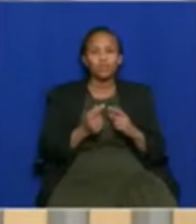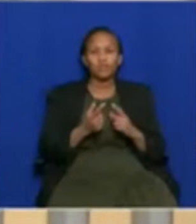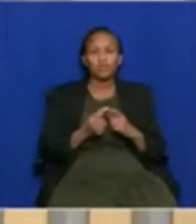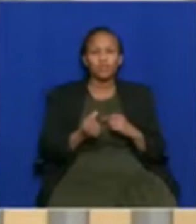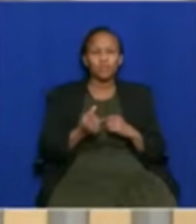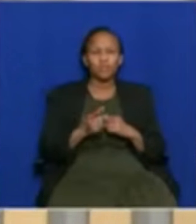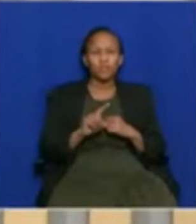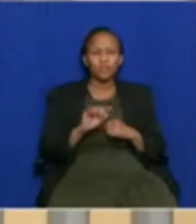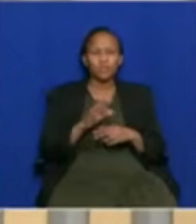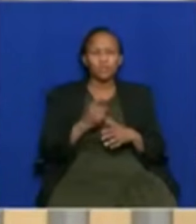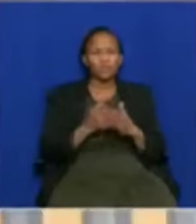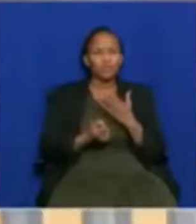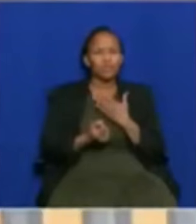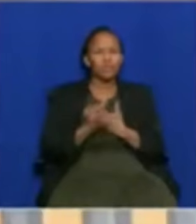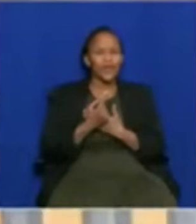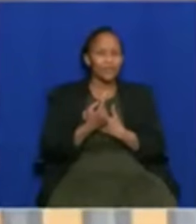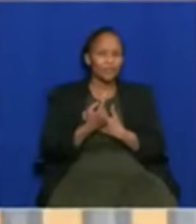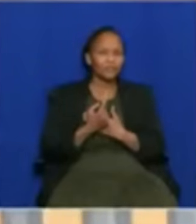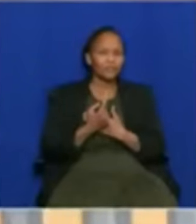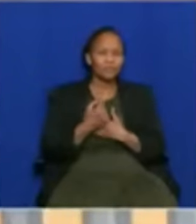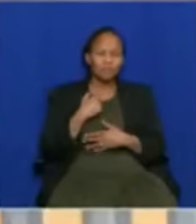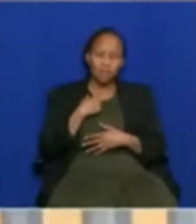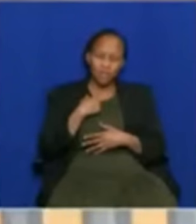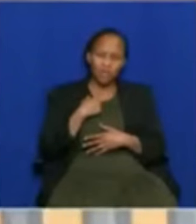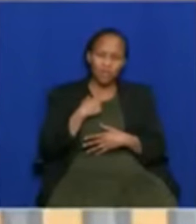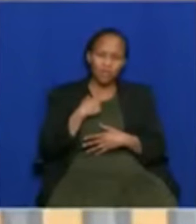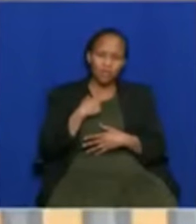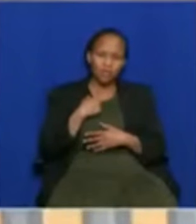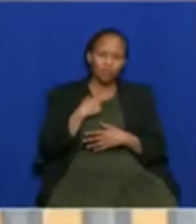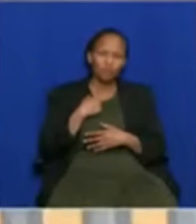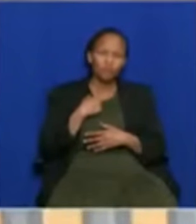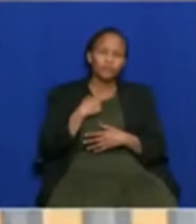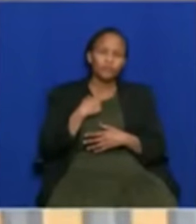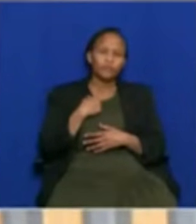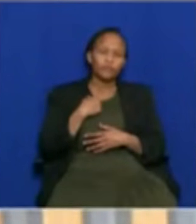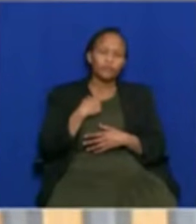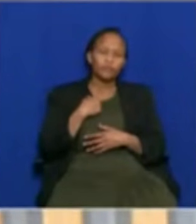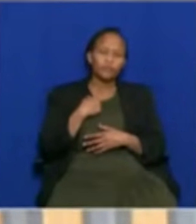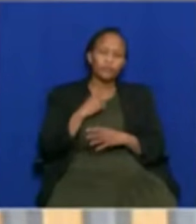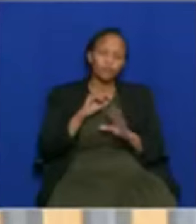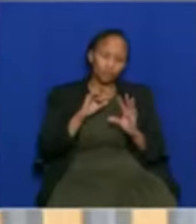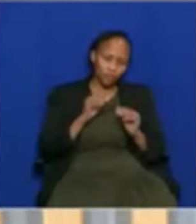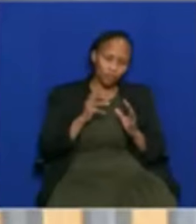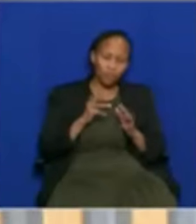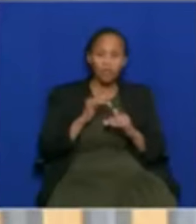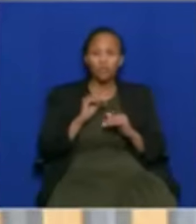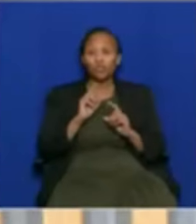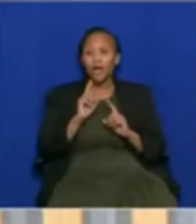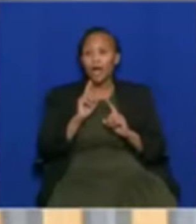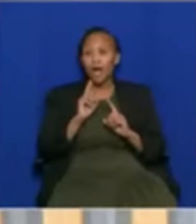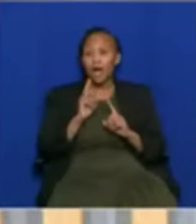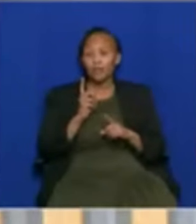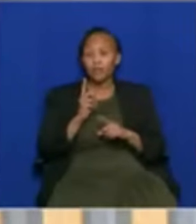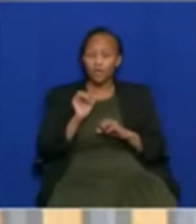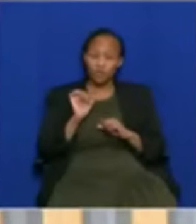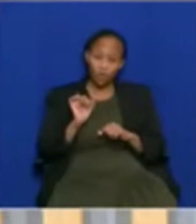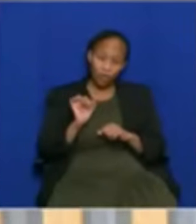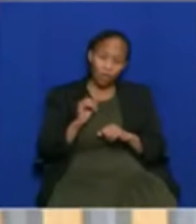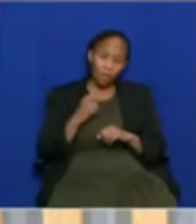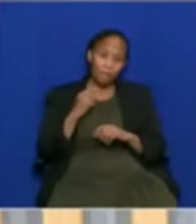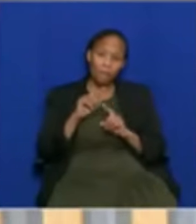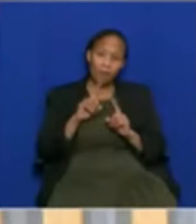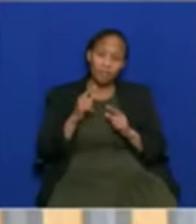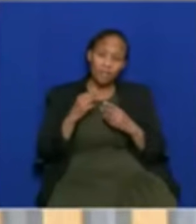Colonel, it's your answer, but I have to leave you with this. I don't accept that mentioning him here